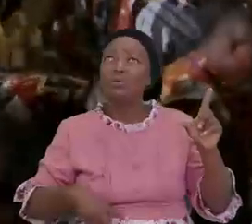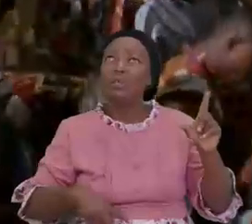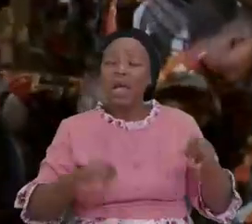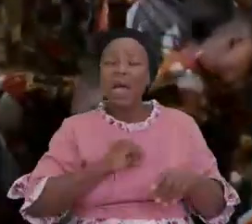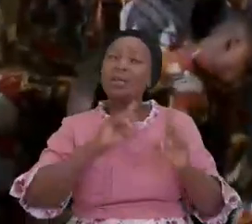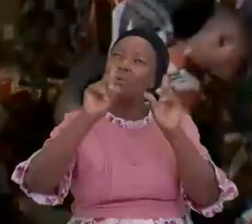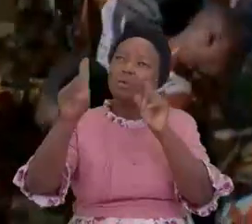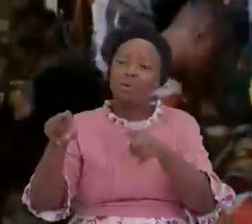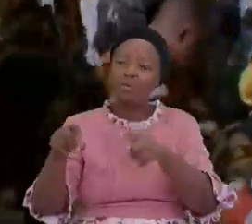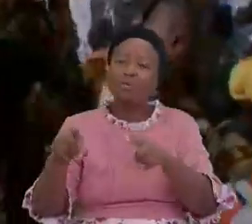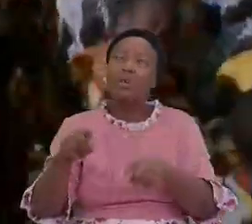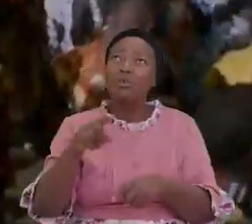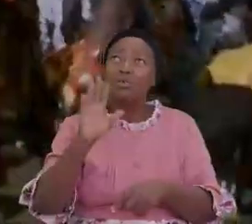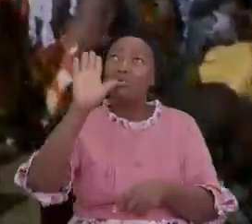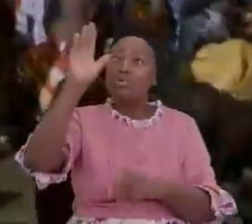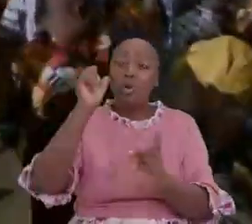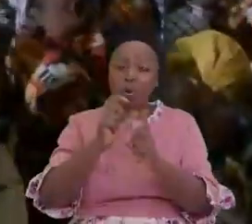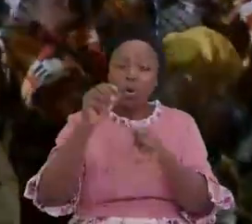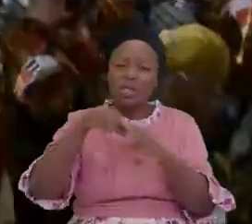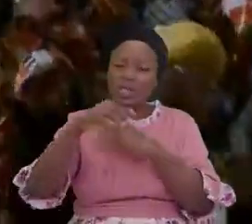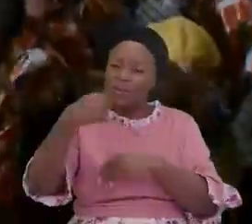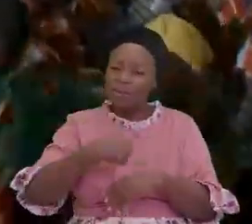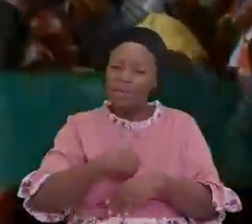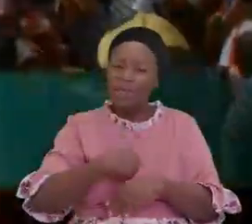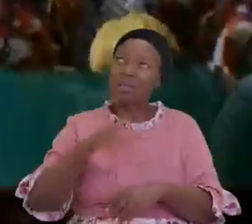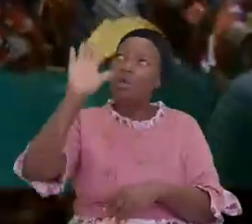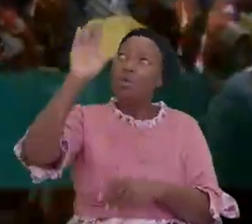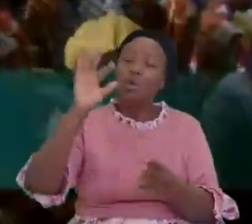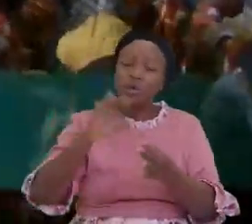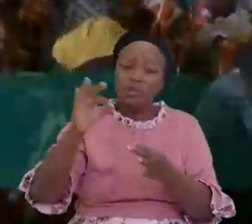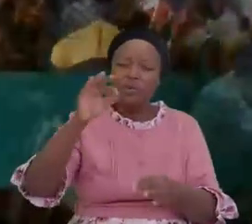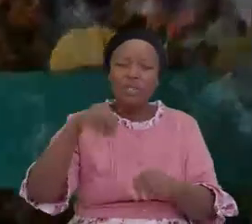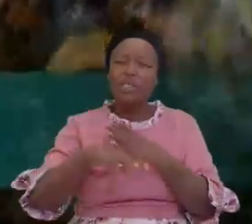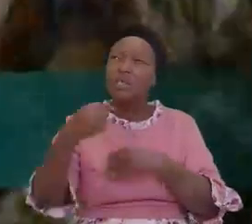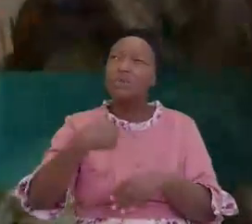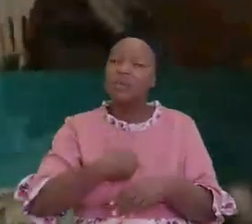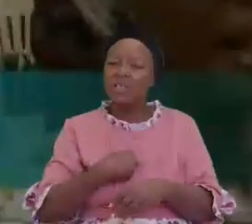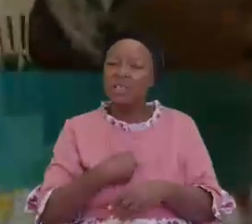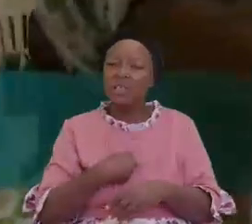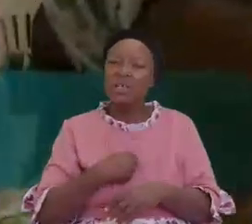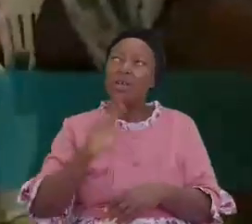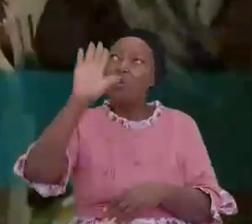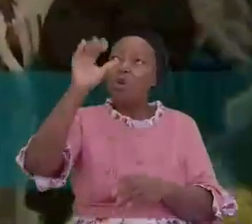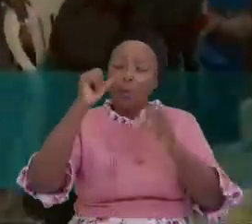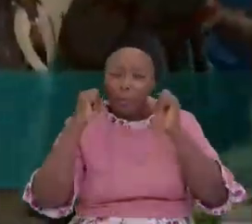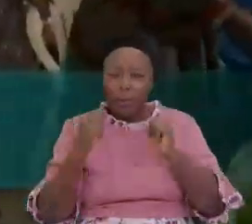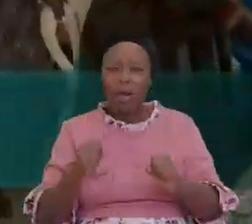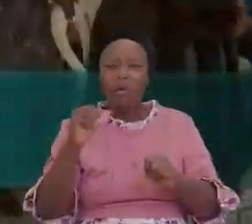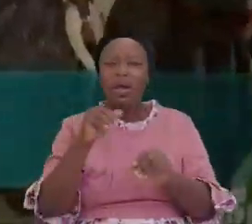come. Your word in me. Your spirit in me. Your power in